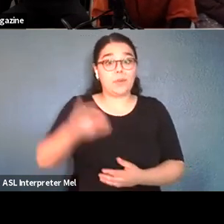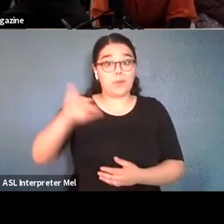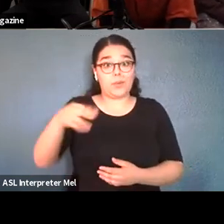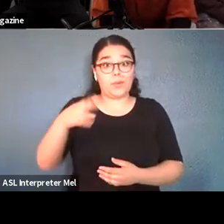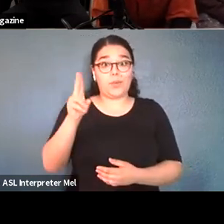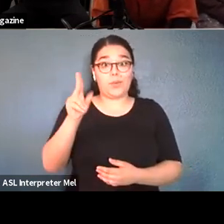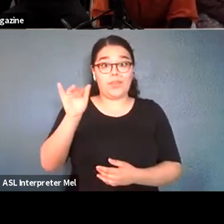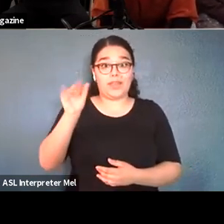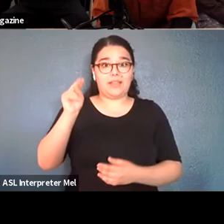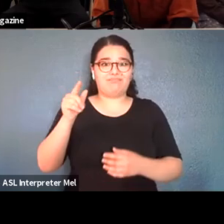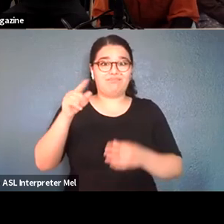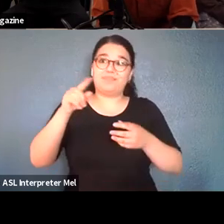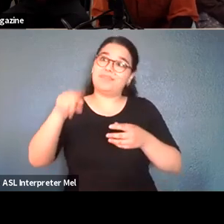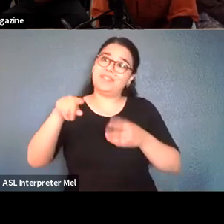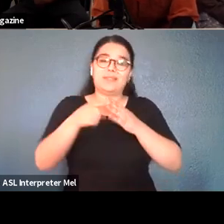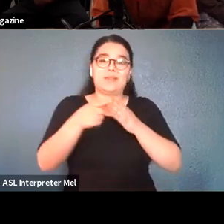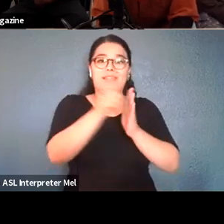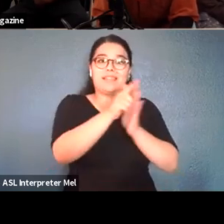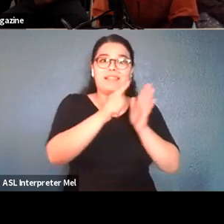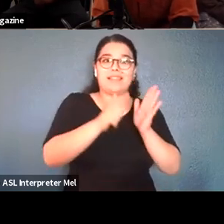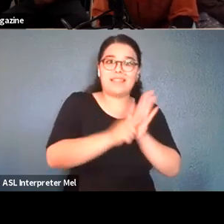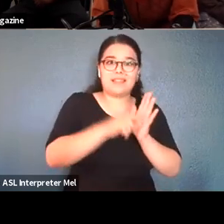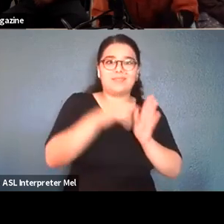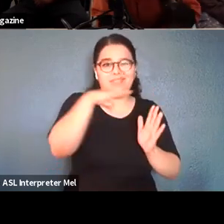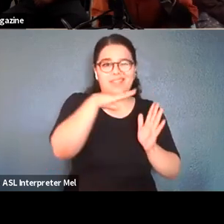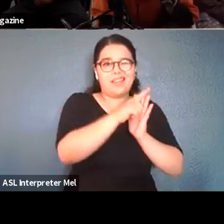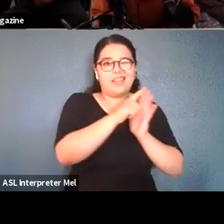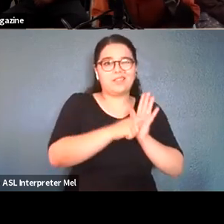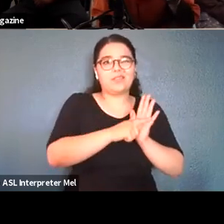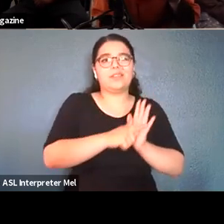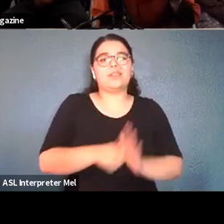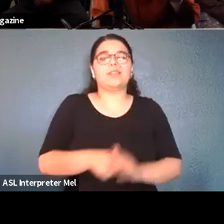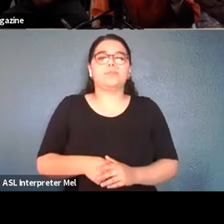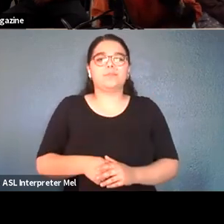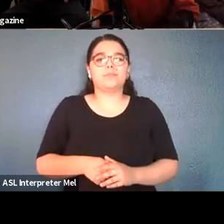called RAD, which is yet another benignly titled